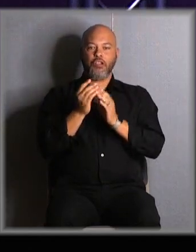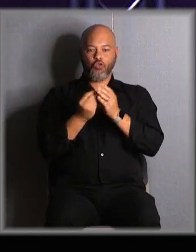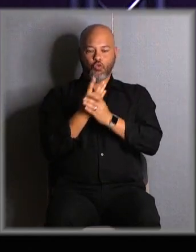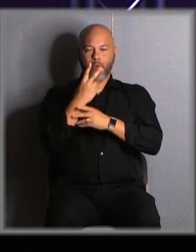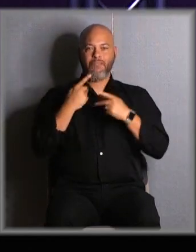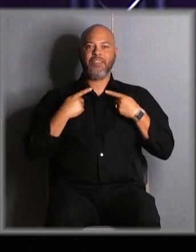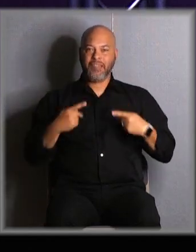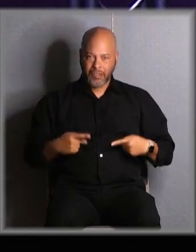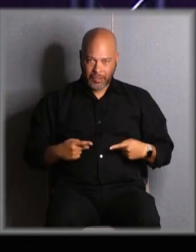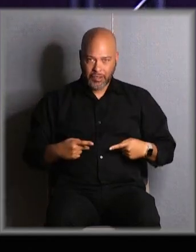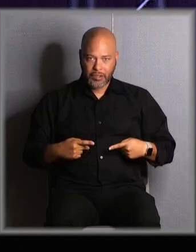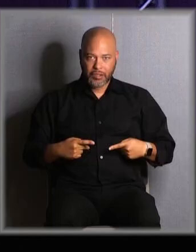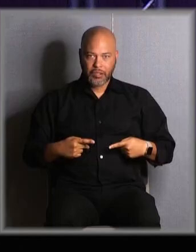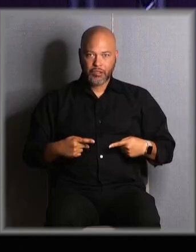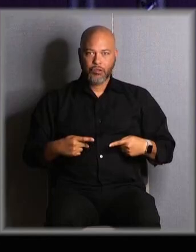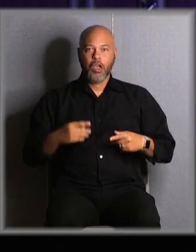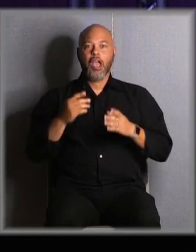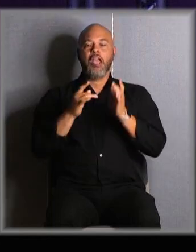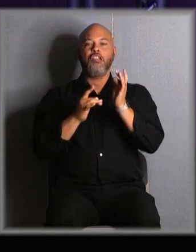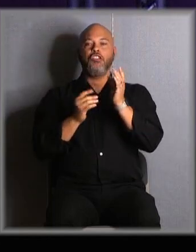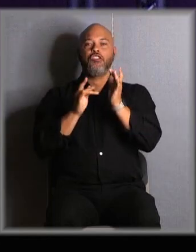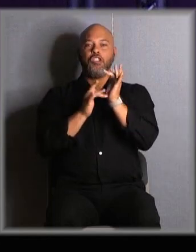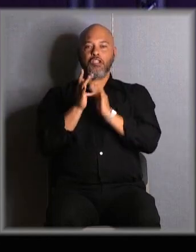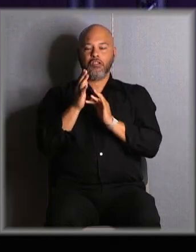physically and he grew